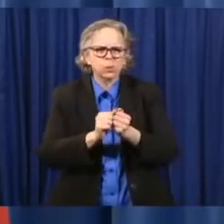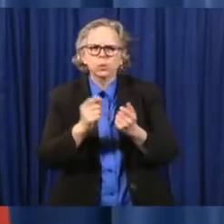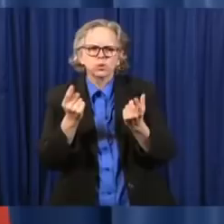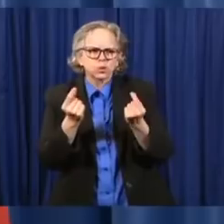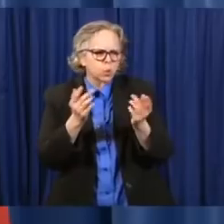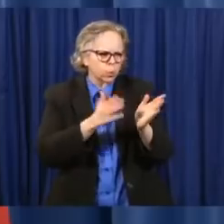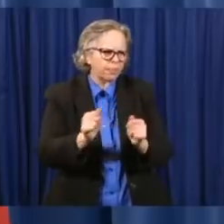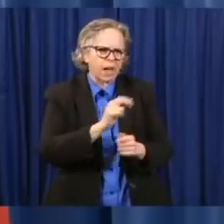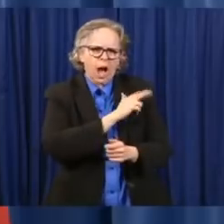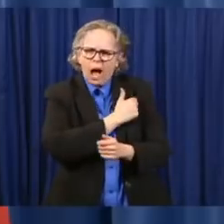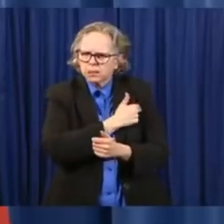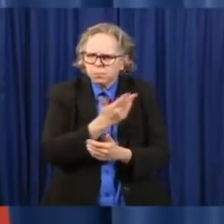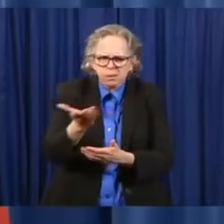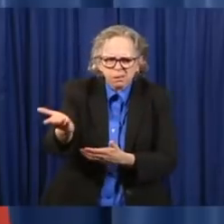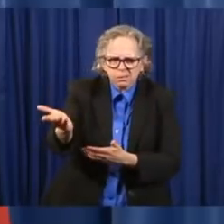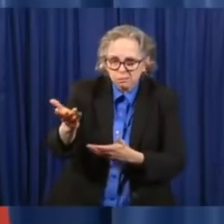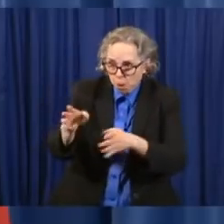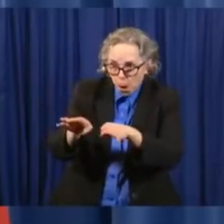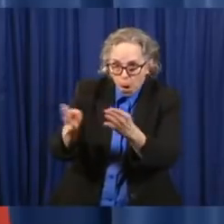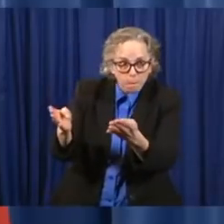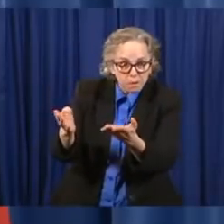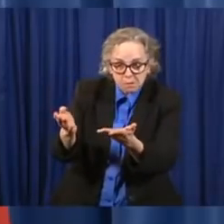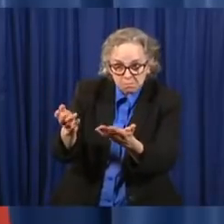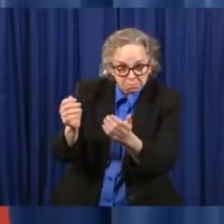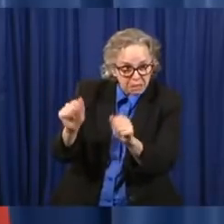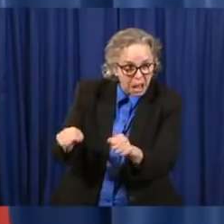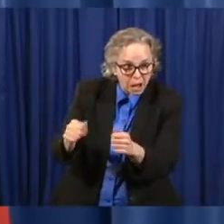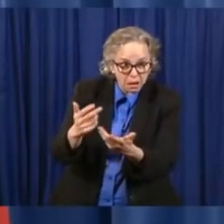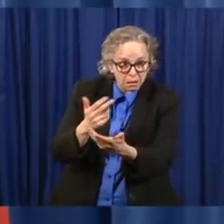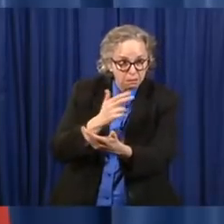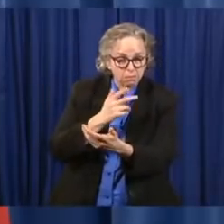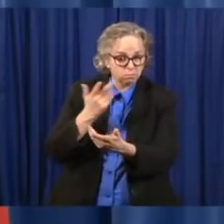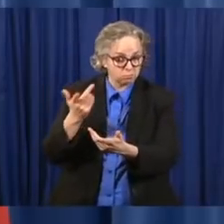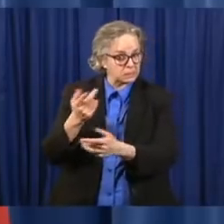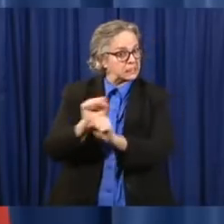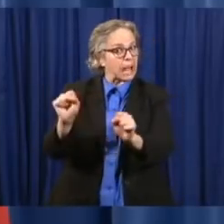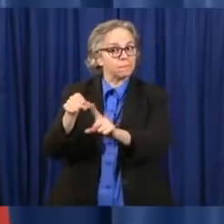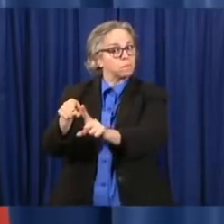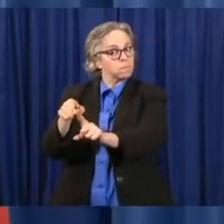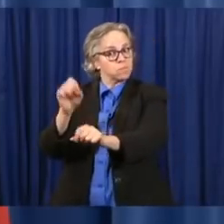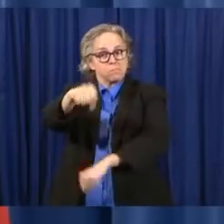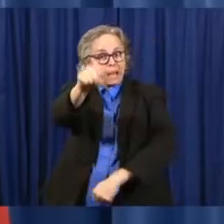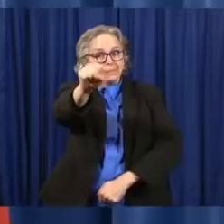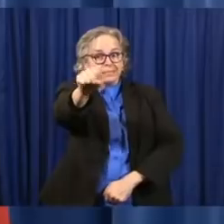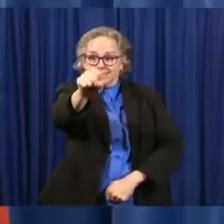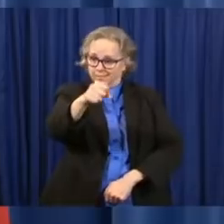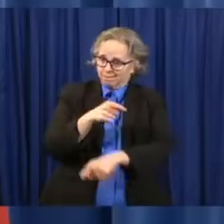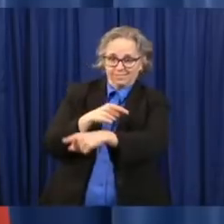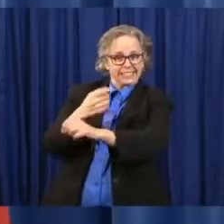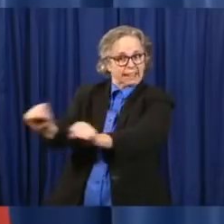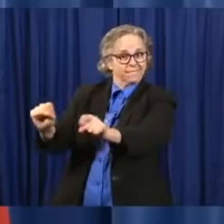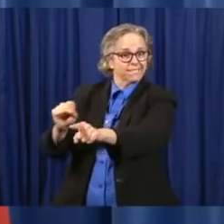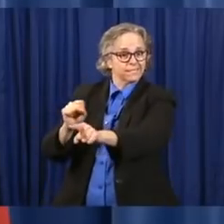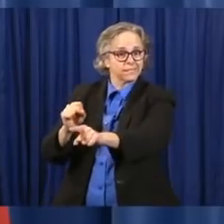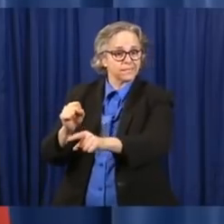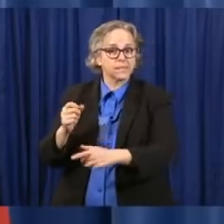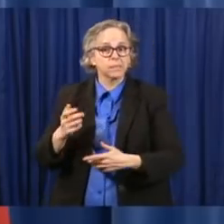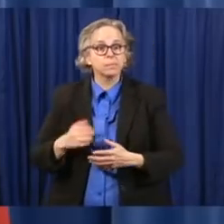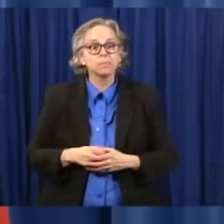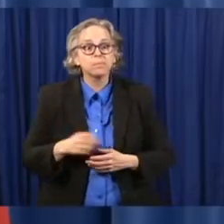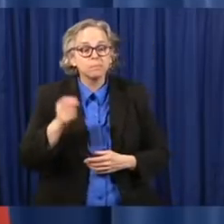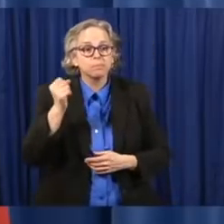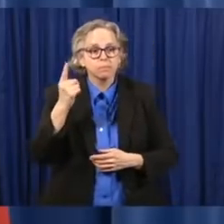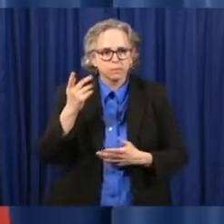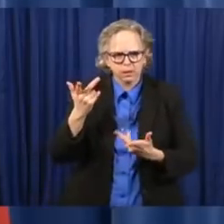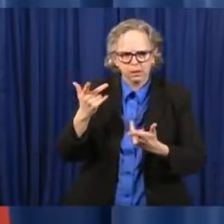up. Hospitals are a safe place to be. They're a place that we had to restrict some